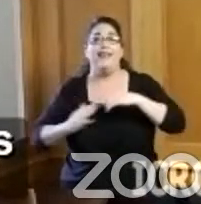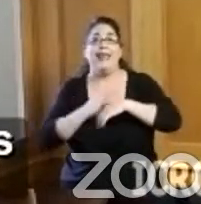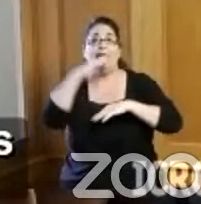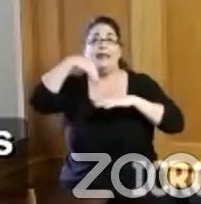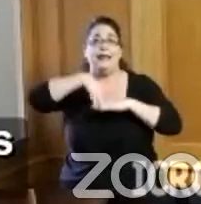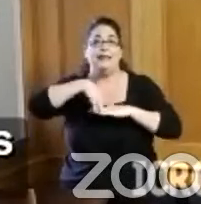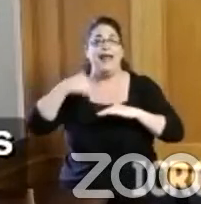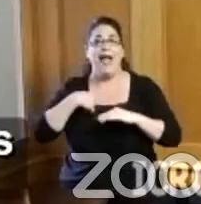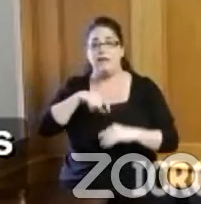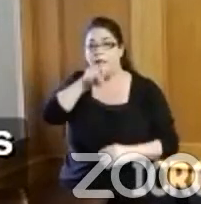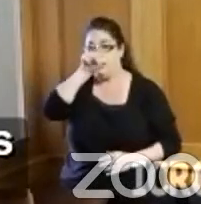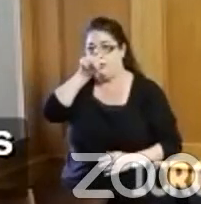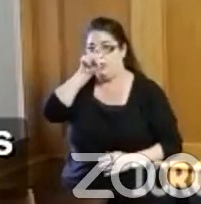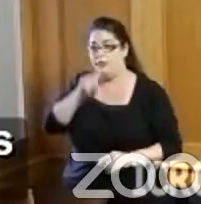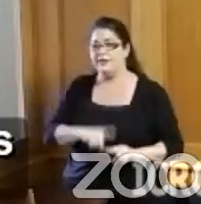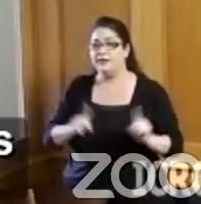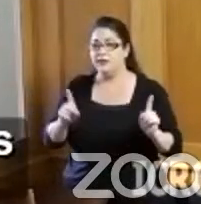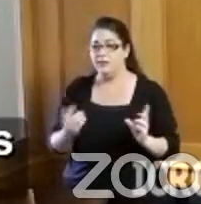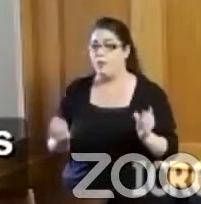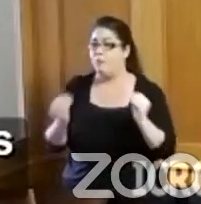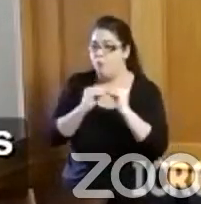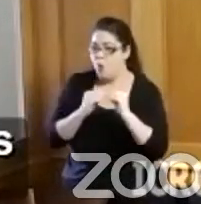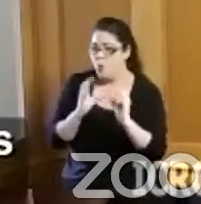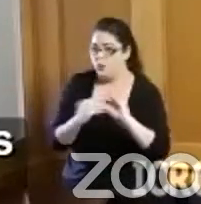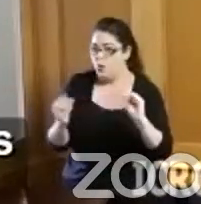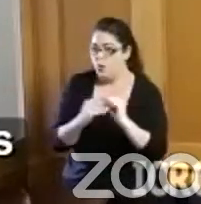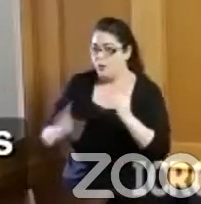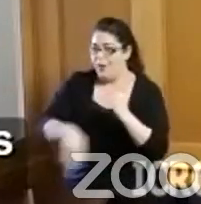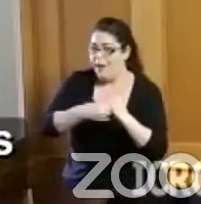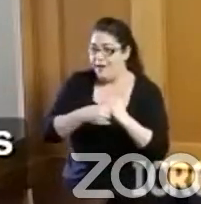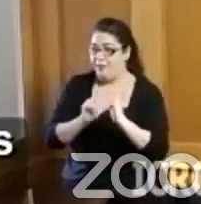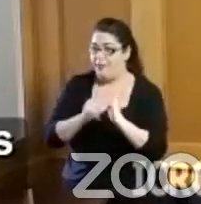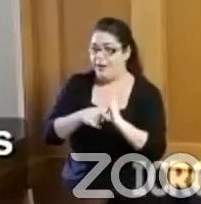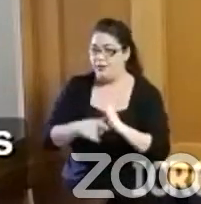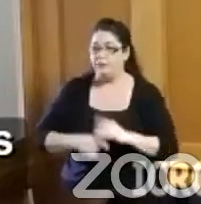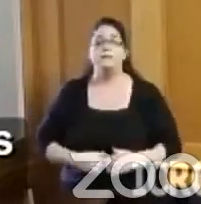eagle. It's more to come to this.